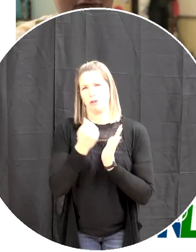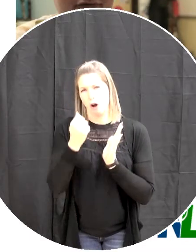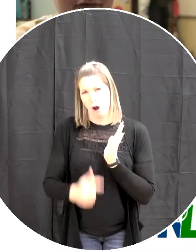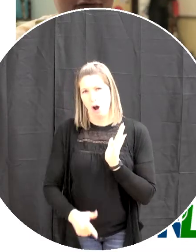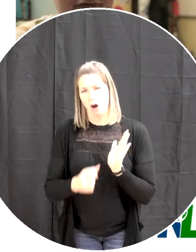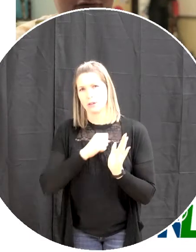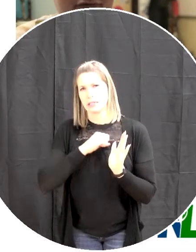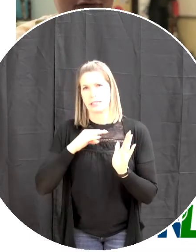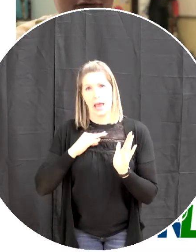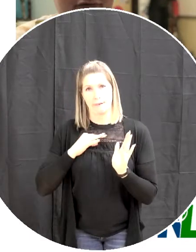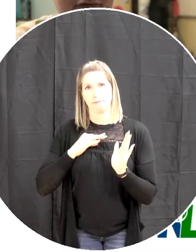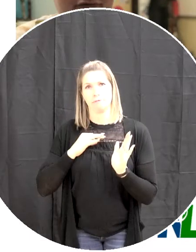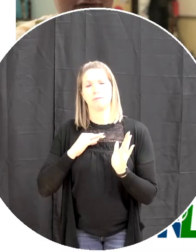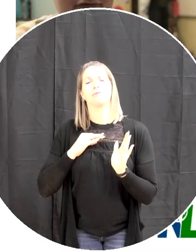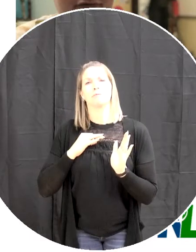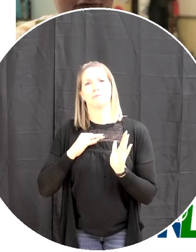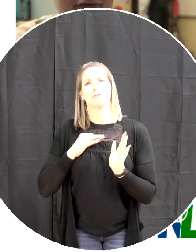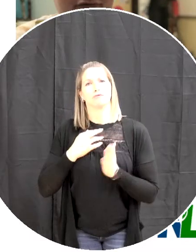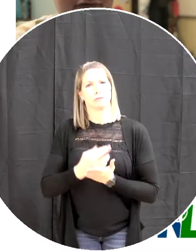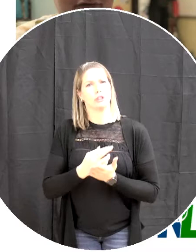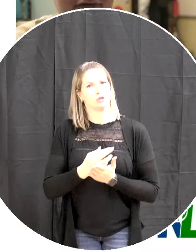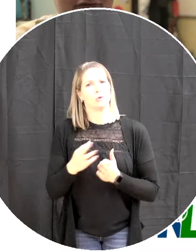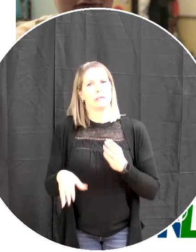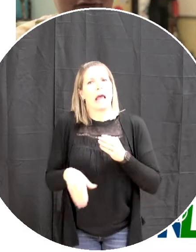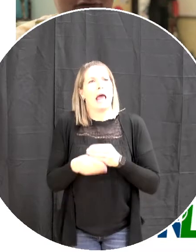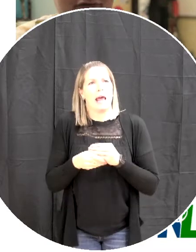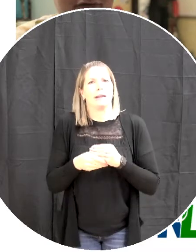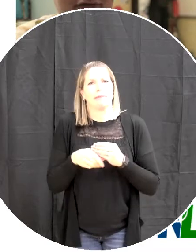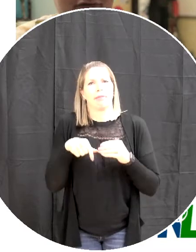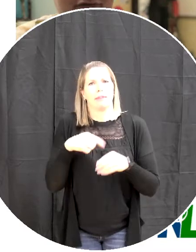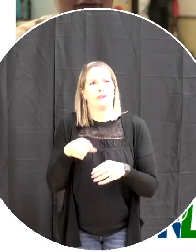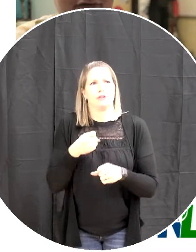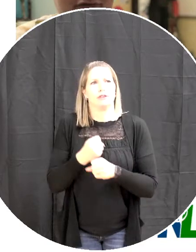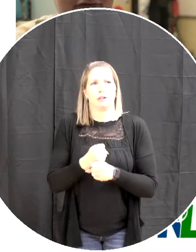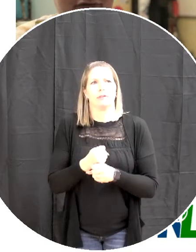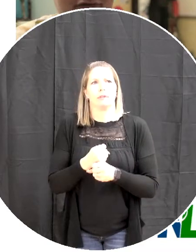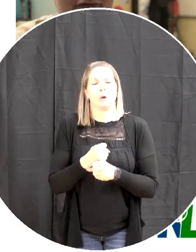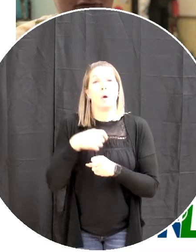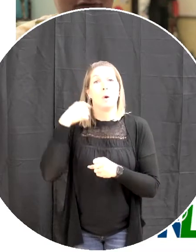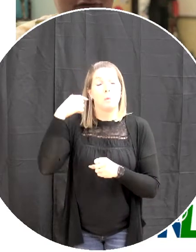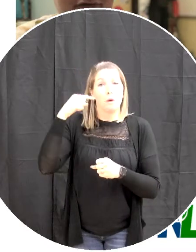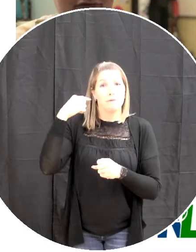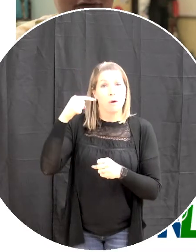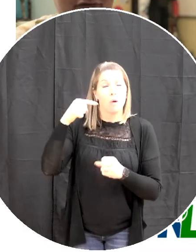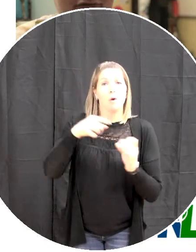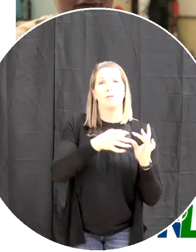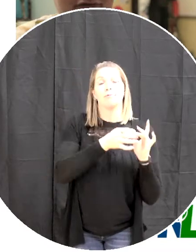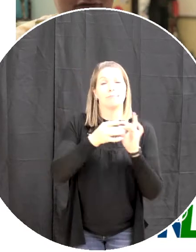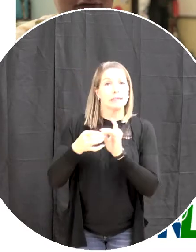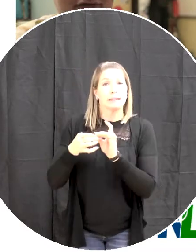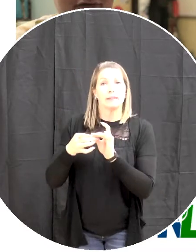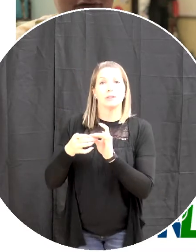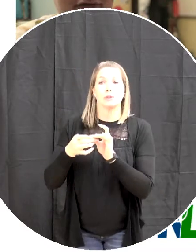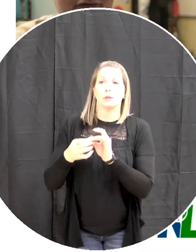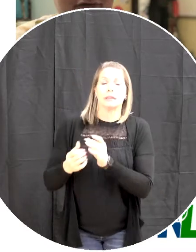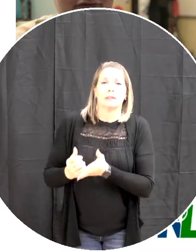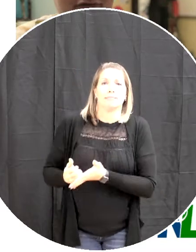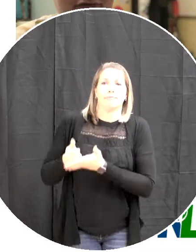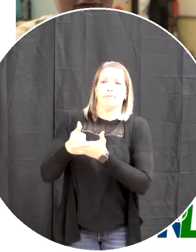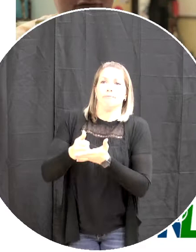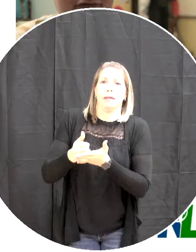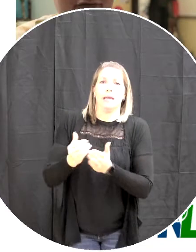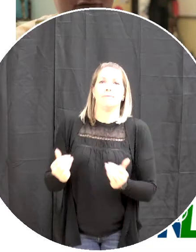teaching resources added to our complement to deal with and to enhance literacy throughout the